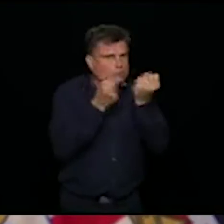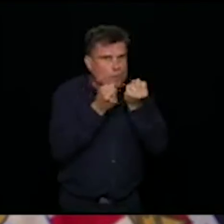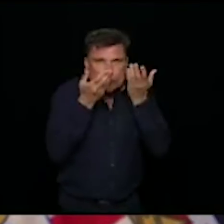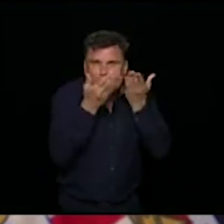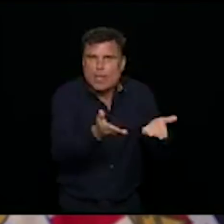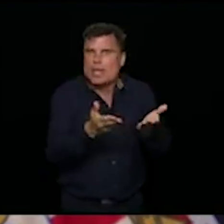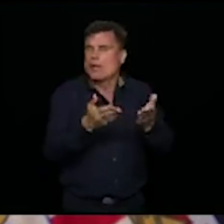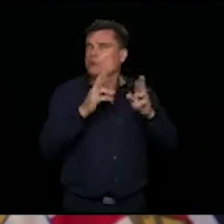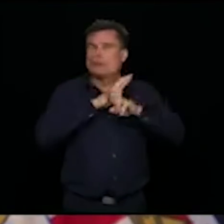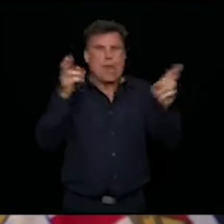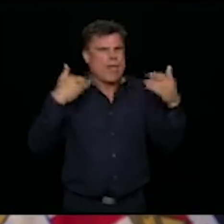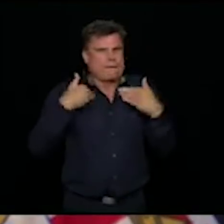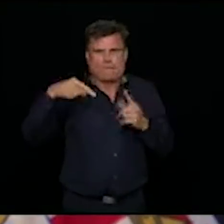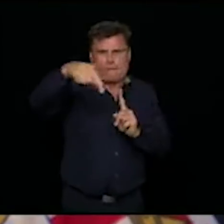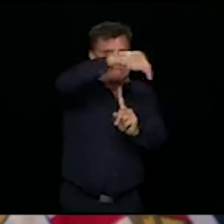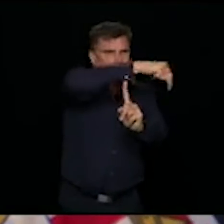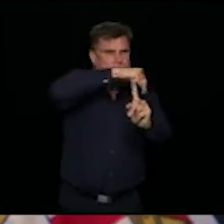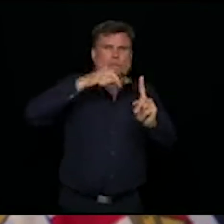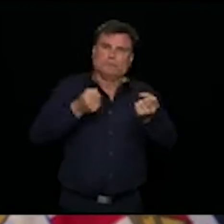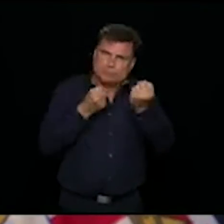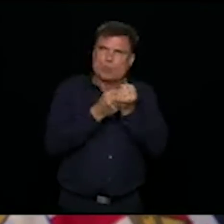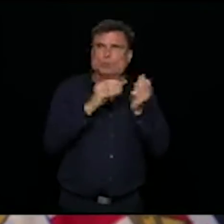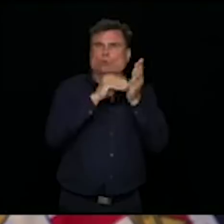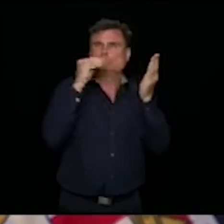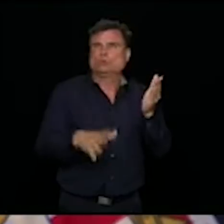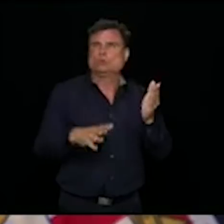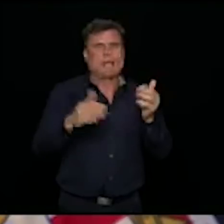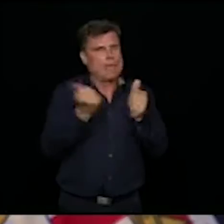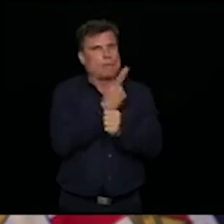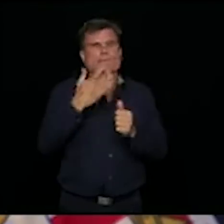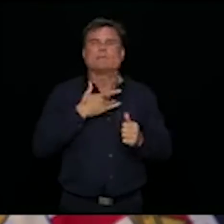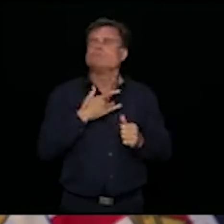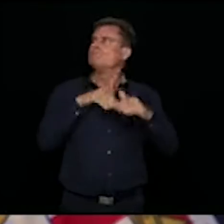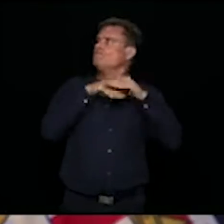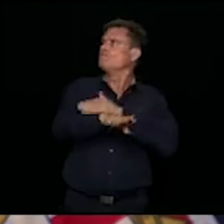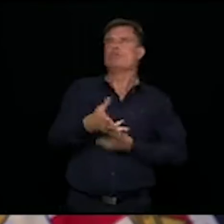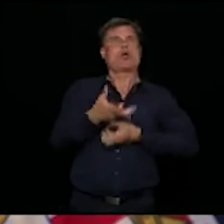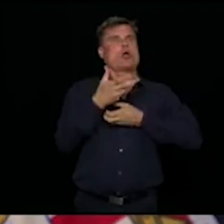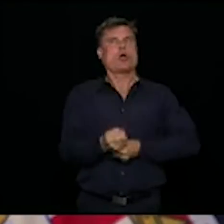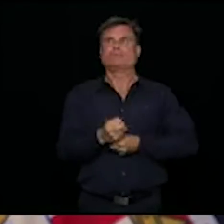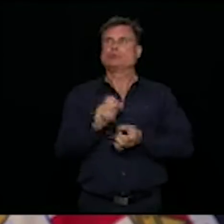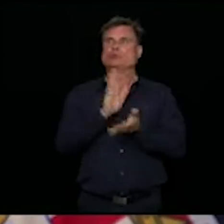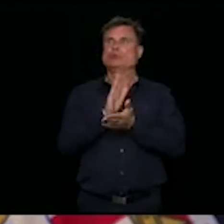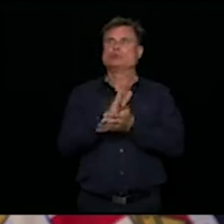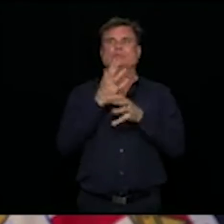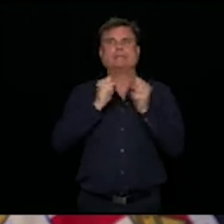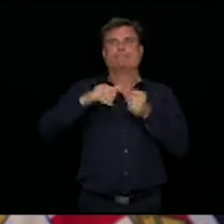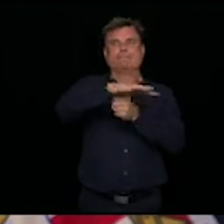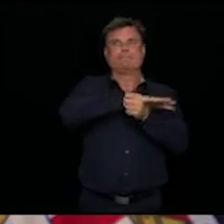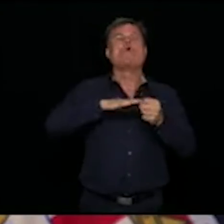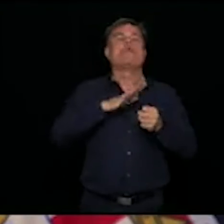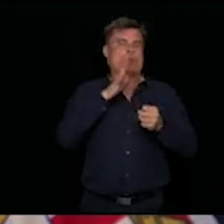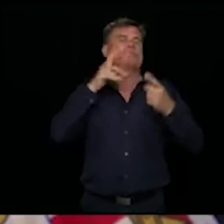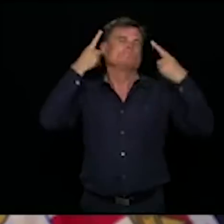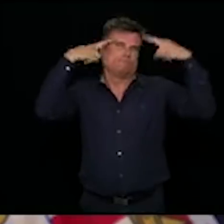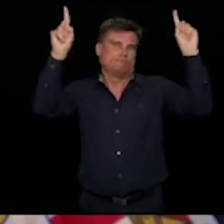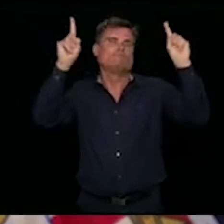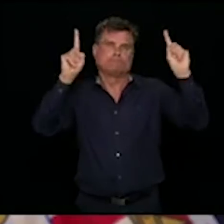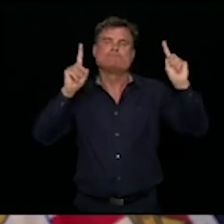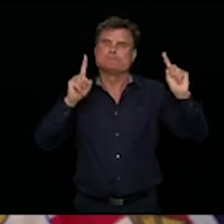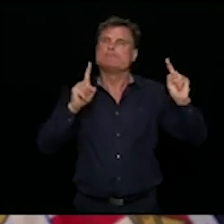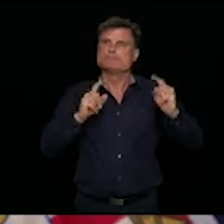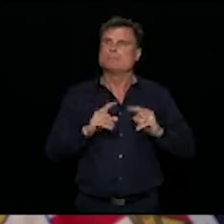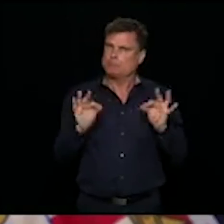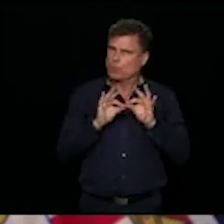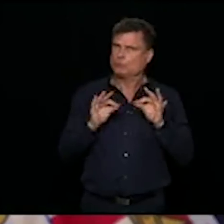health officers, and we will be there with you through the fall. I have a great deal of confidence that this plan has been put in